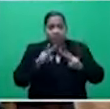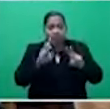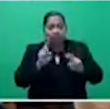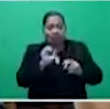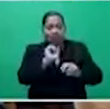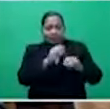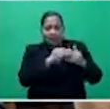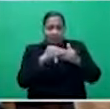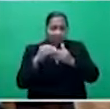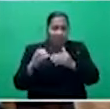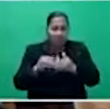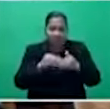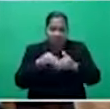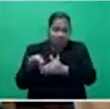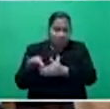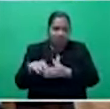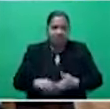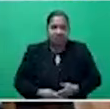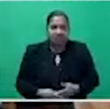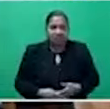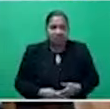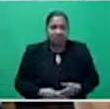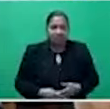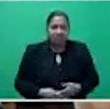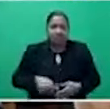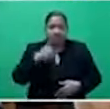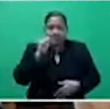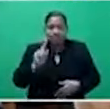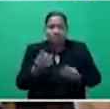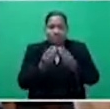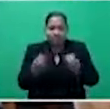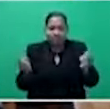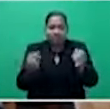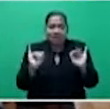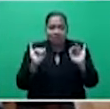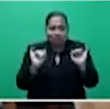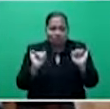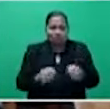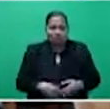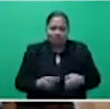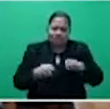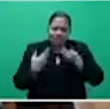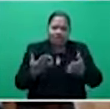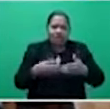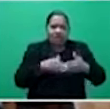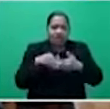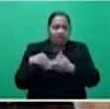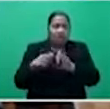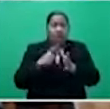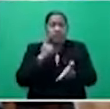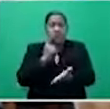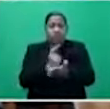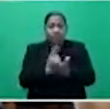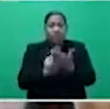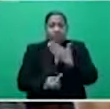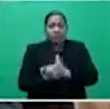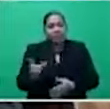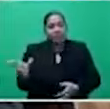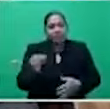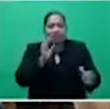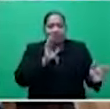able to quell regional issues. And he provided the leadership. A lot of that has been done